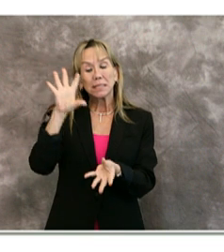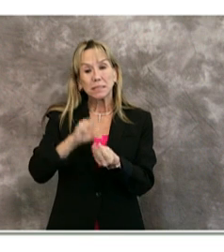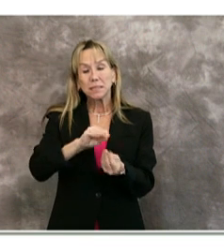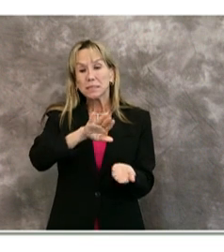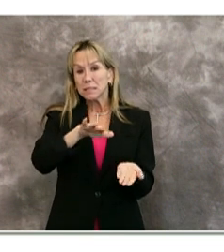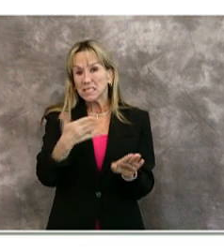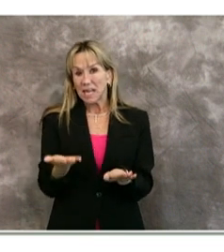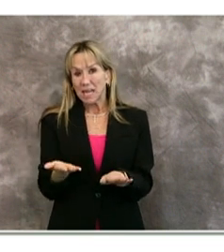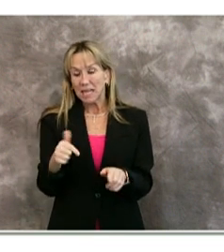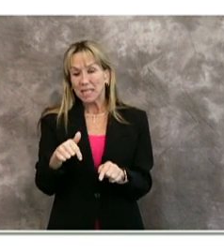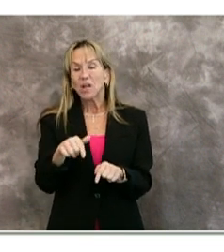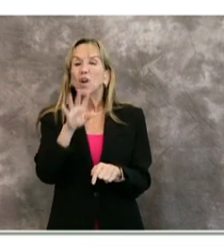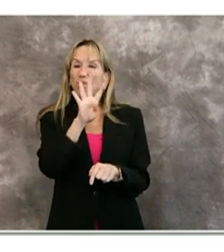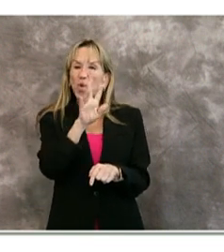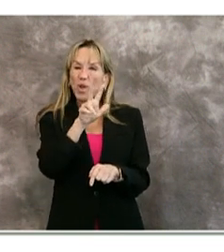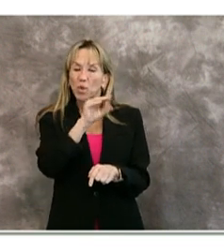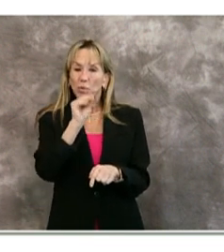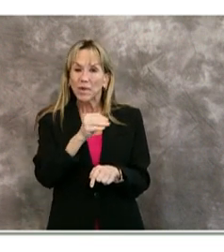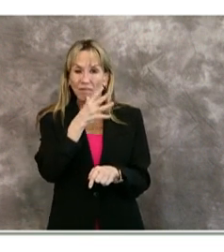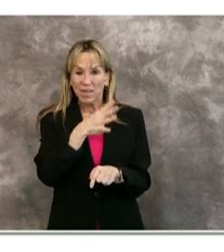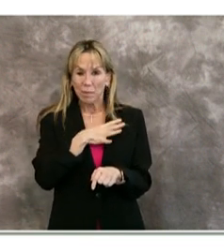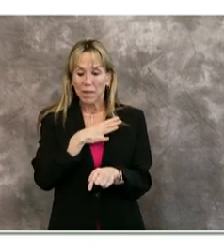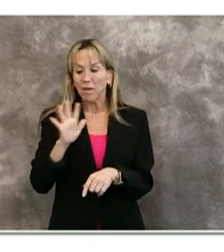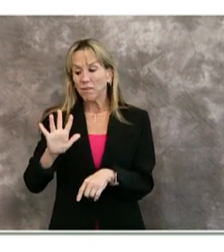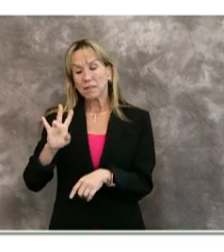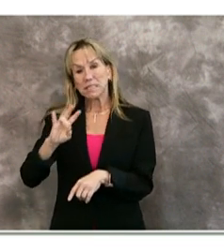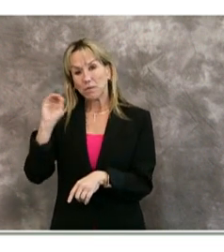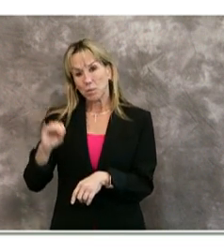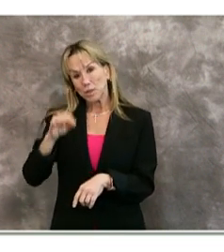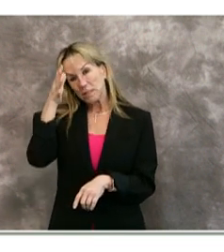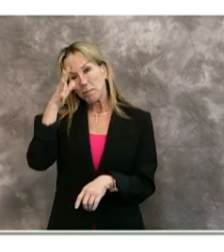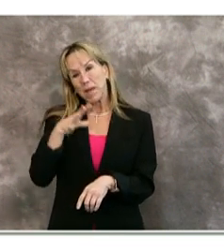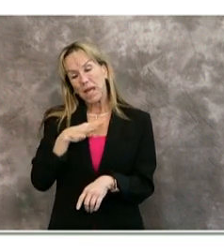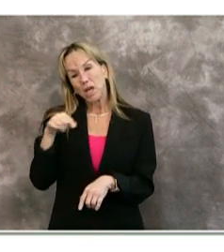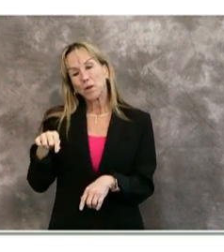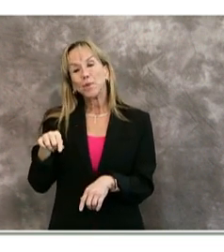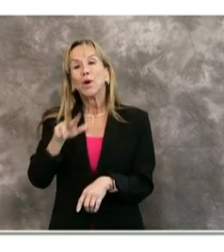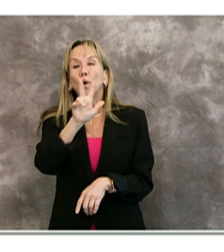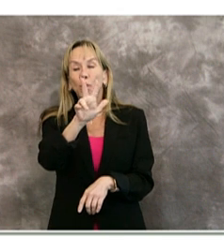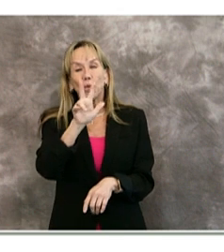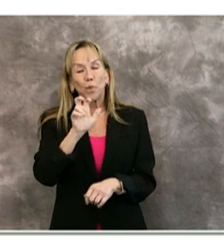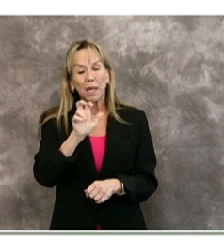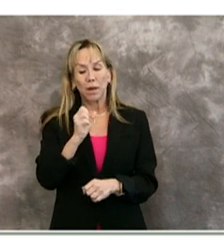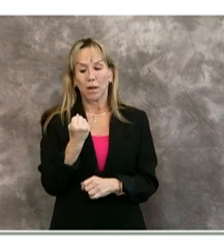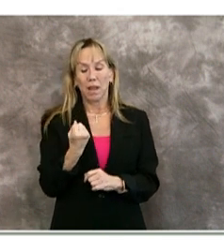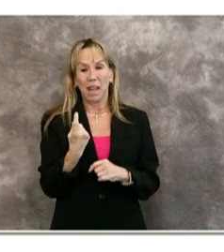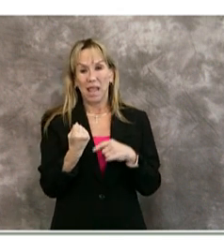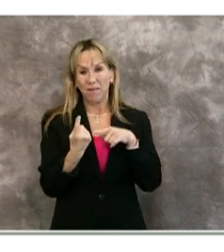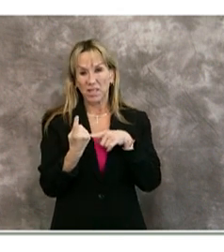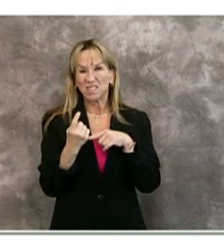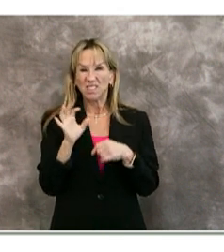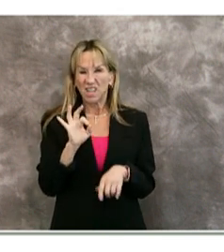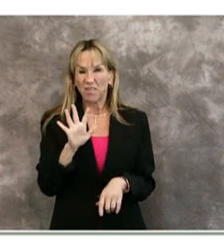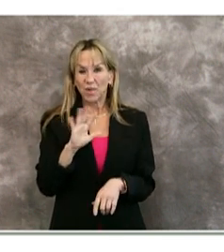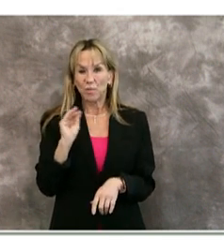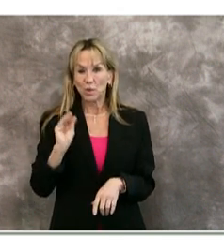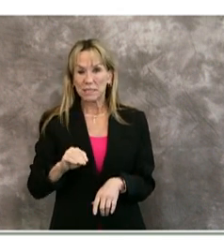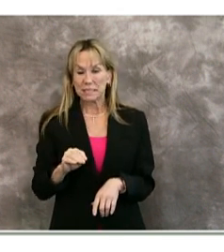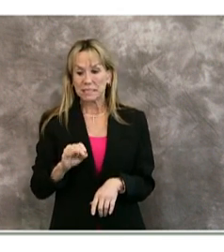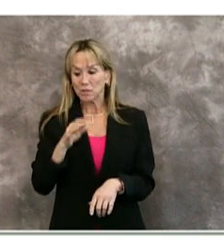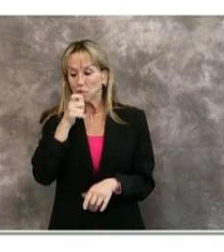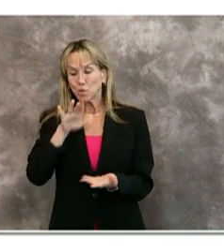deaths, 43% were female, 57% were male, and 311, or 95% of the total